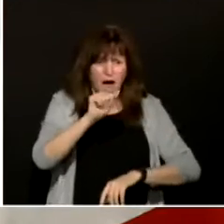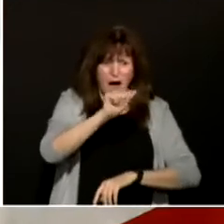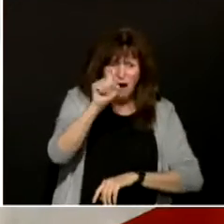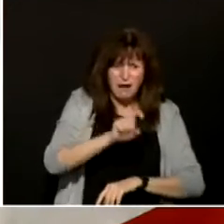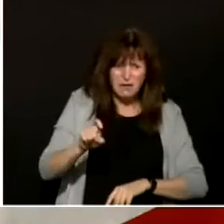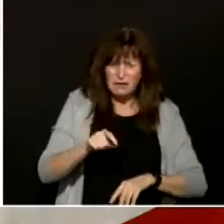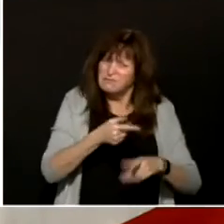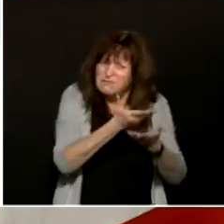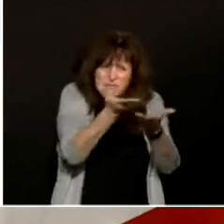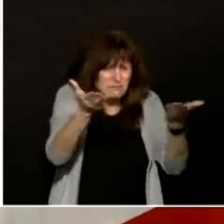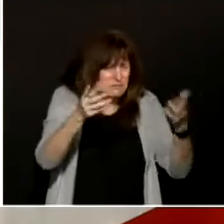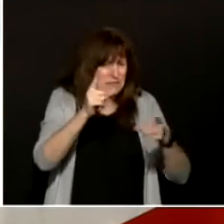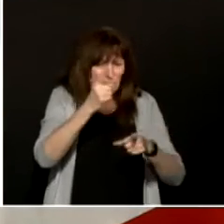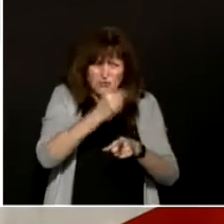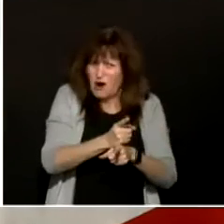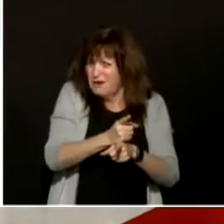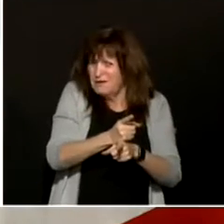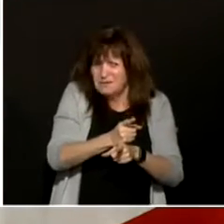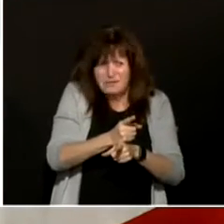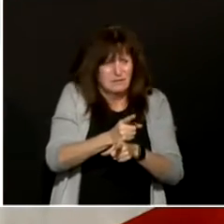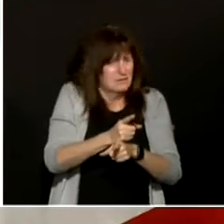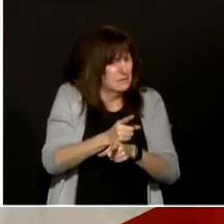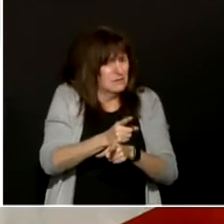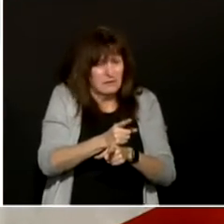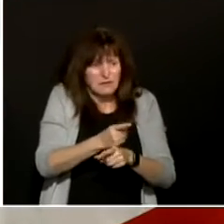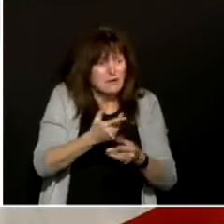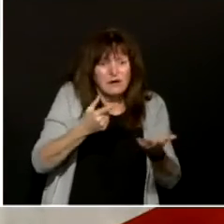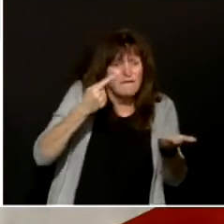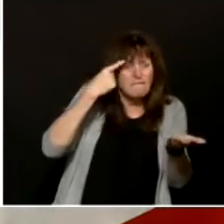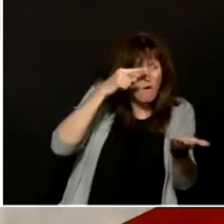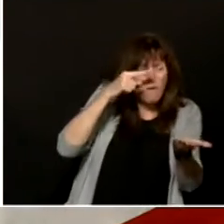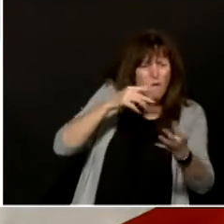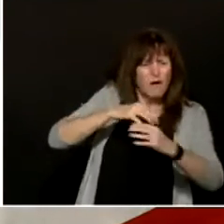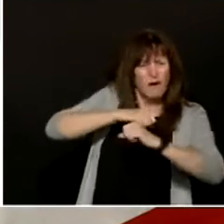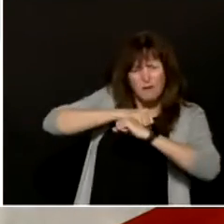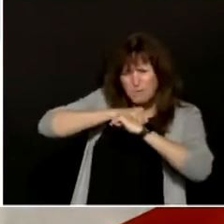to prevent illness and protect their families, loved ones, and communities.